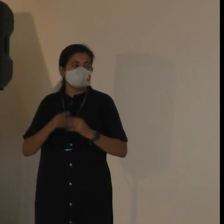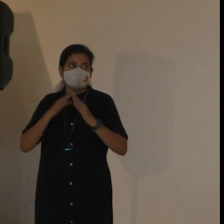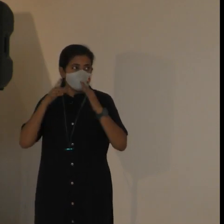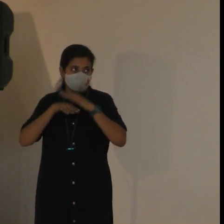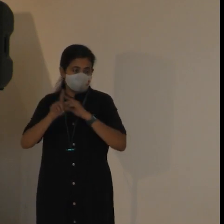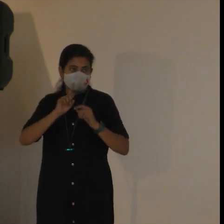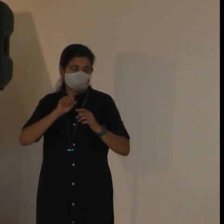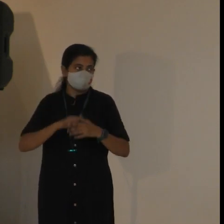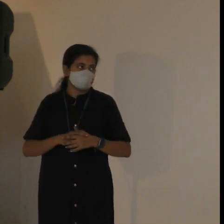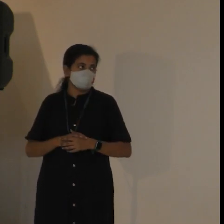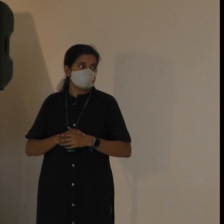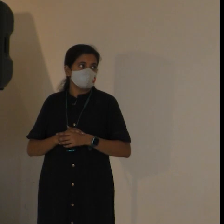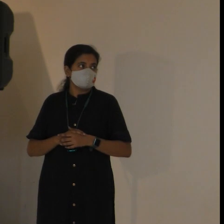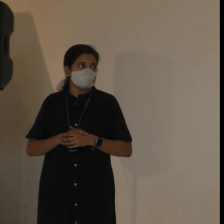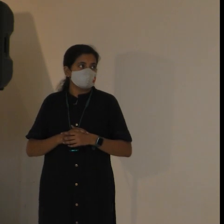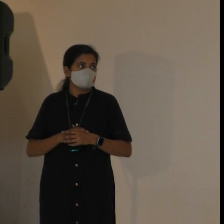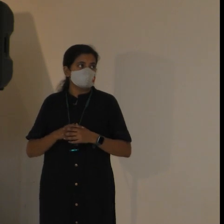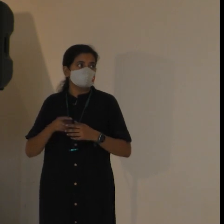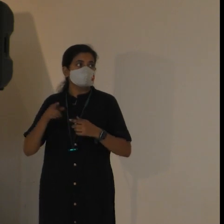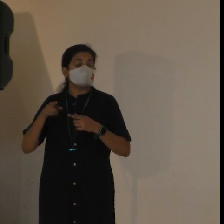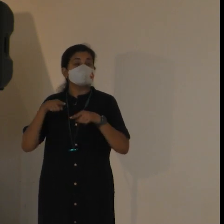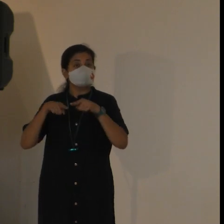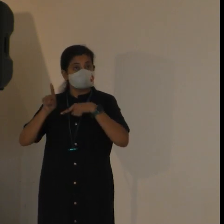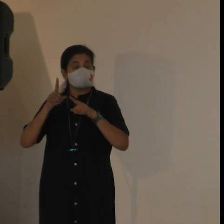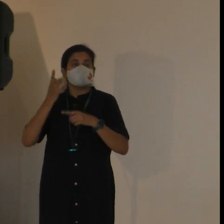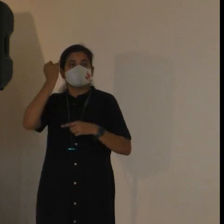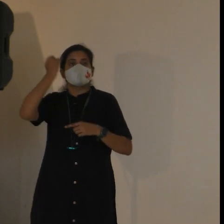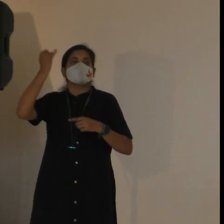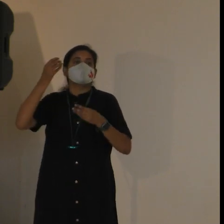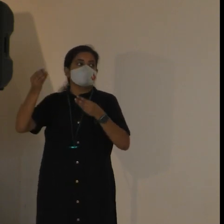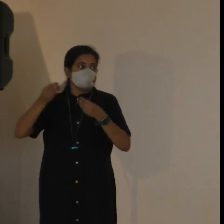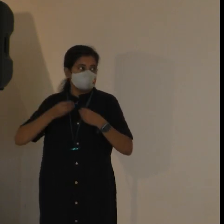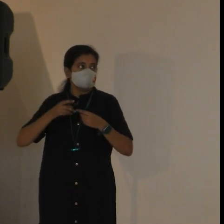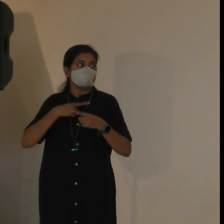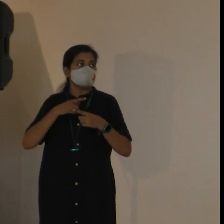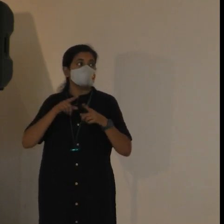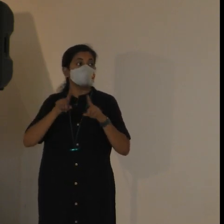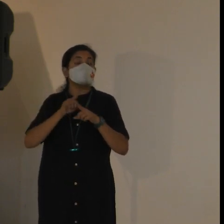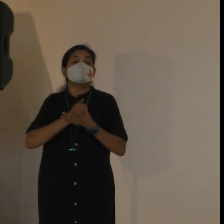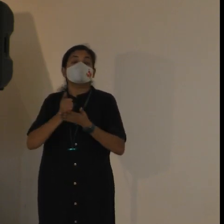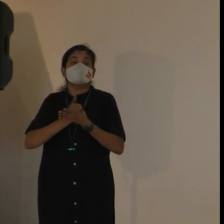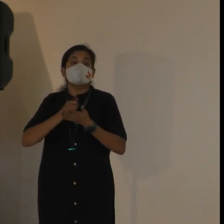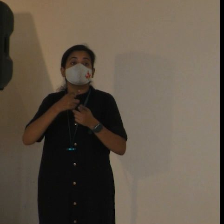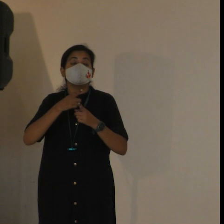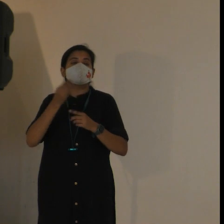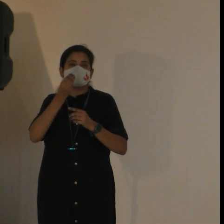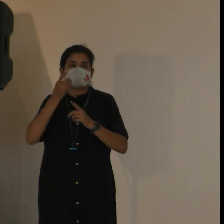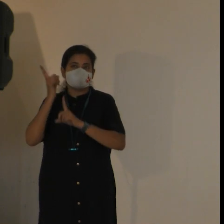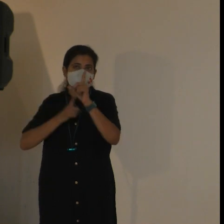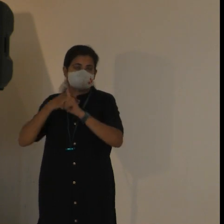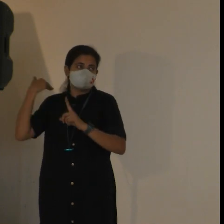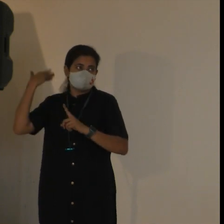cities. This in and of itself as an idea was not something to be trifled with over the last couple of